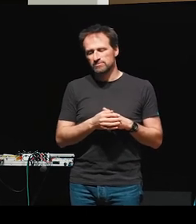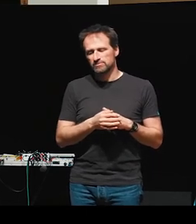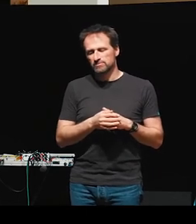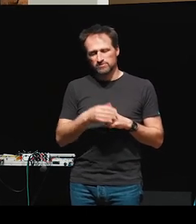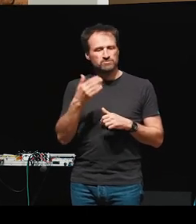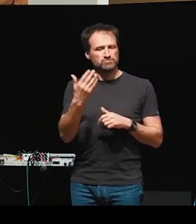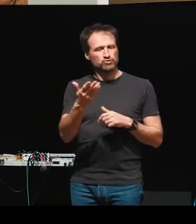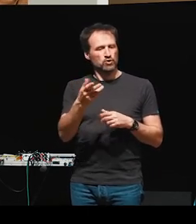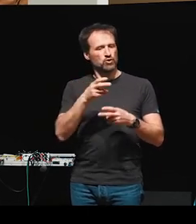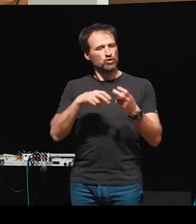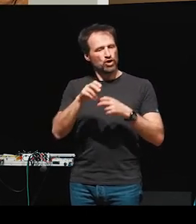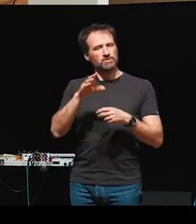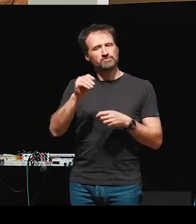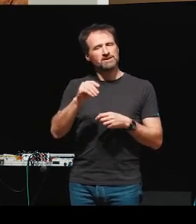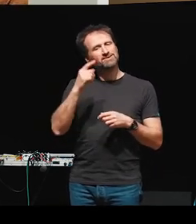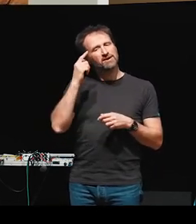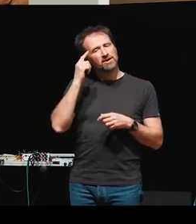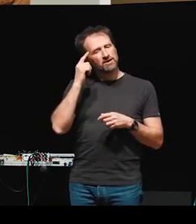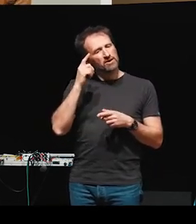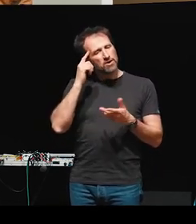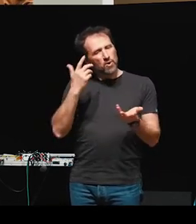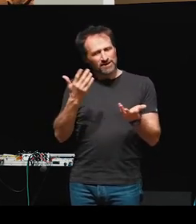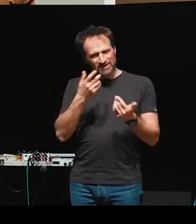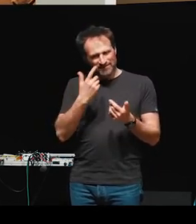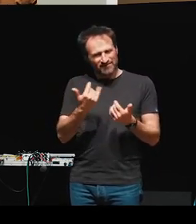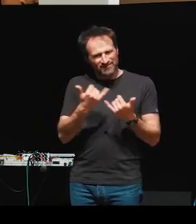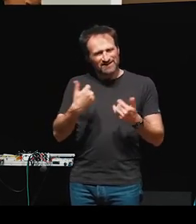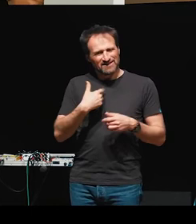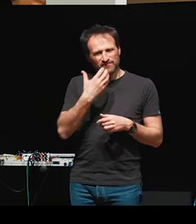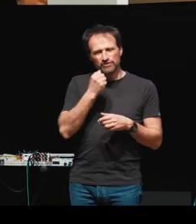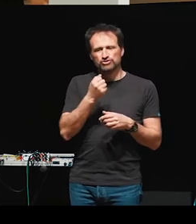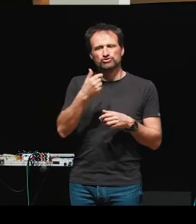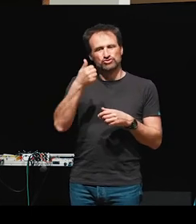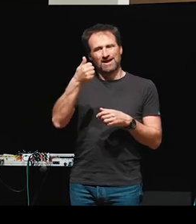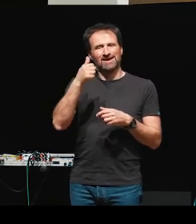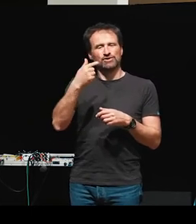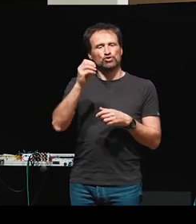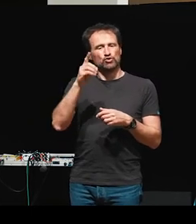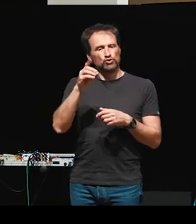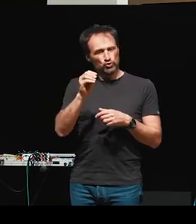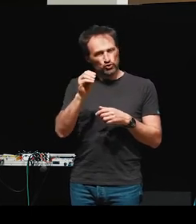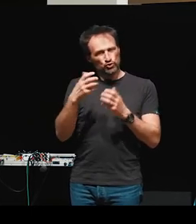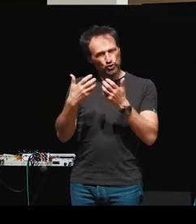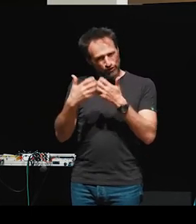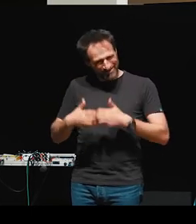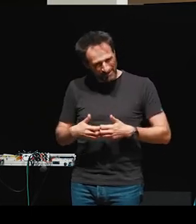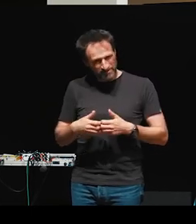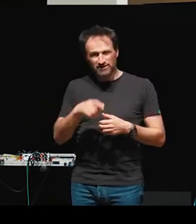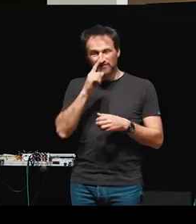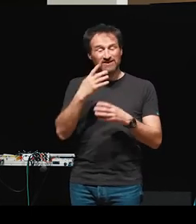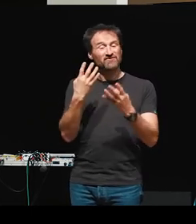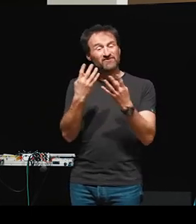logic of how when I actually want to render a to-do when the filter is